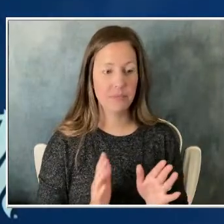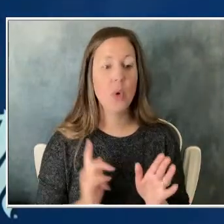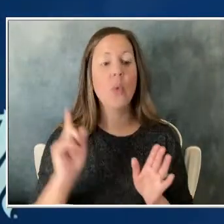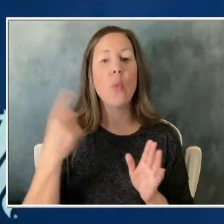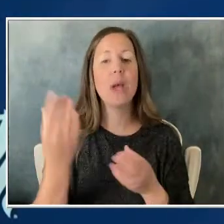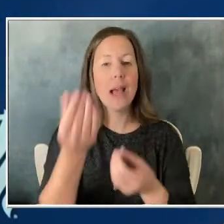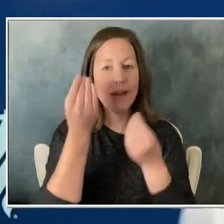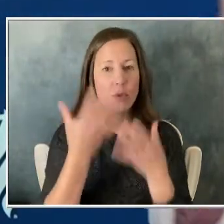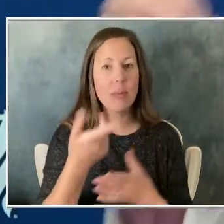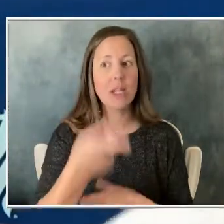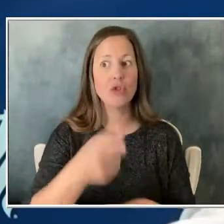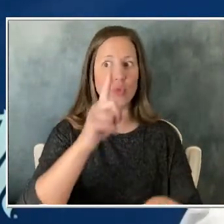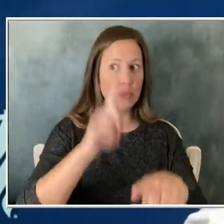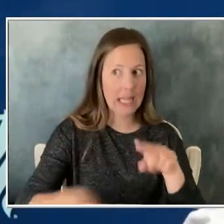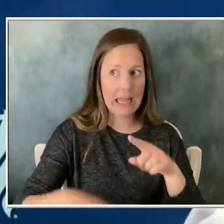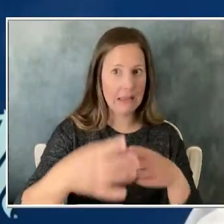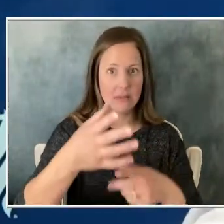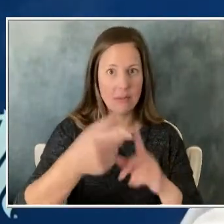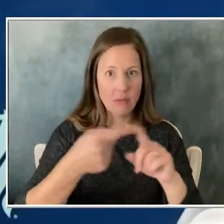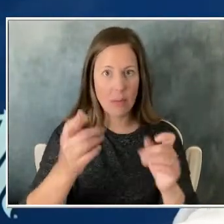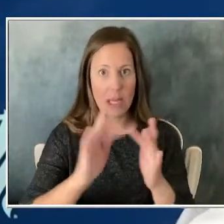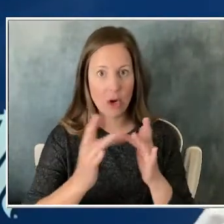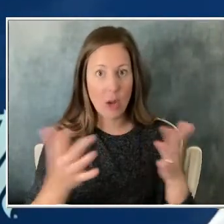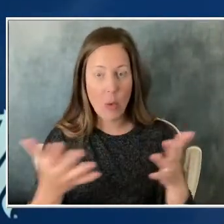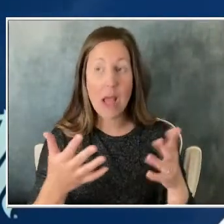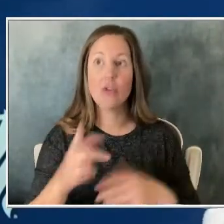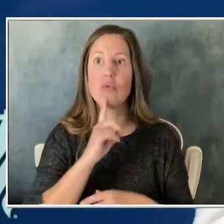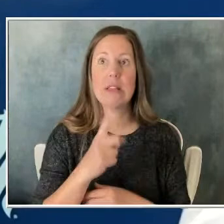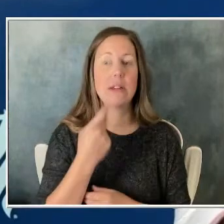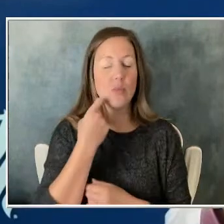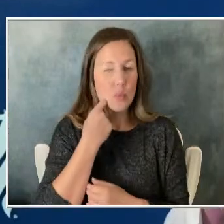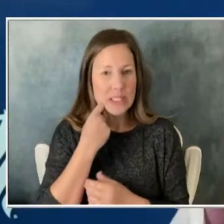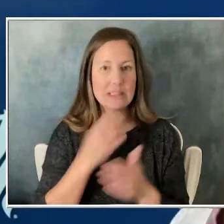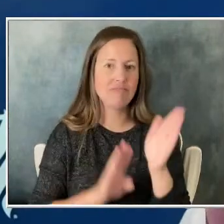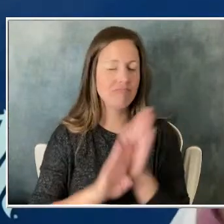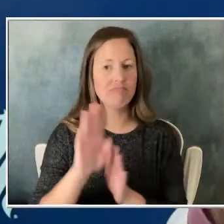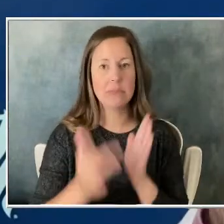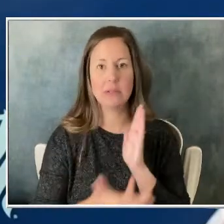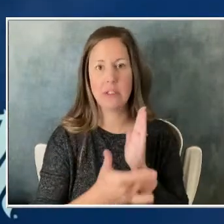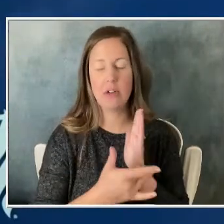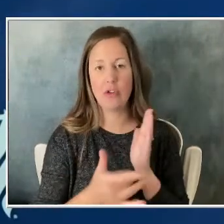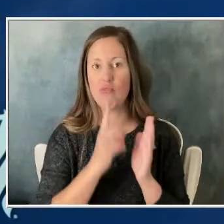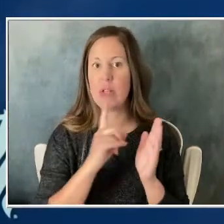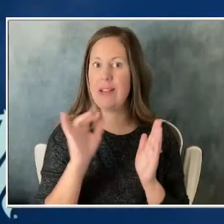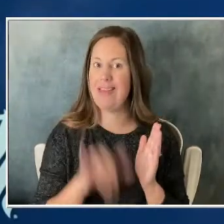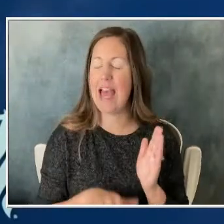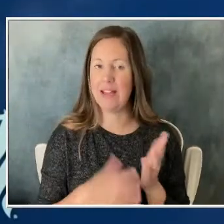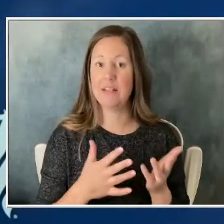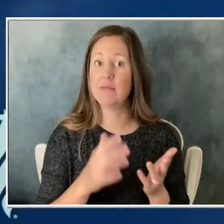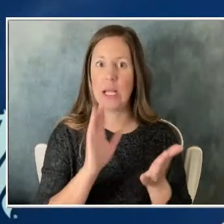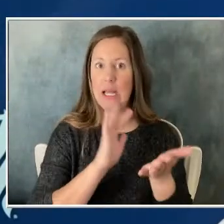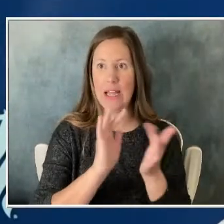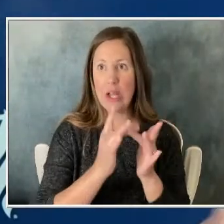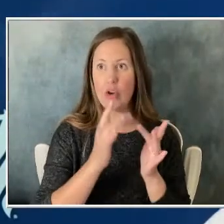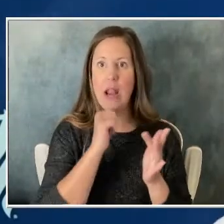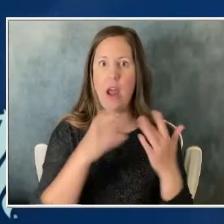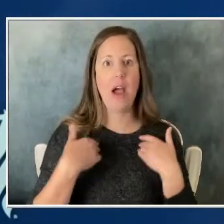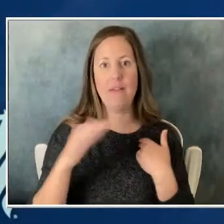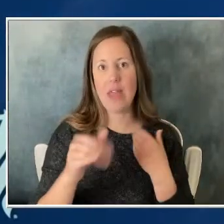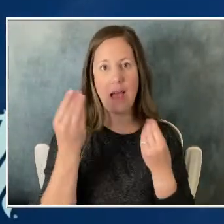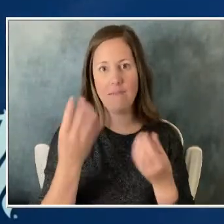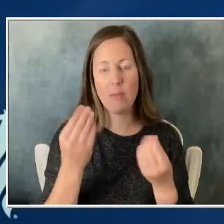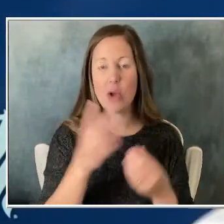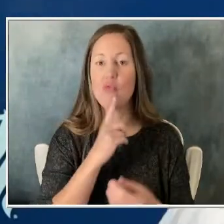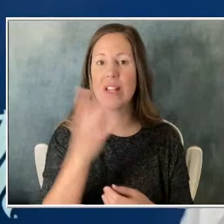can't get from the internet is the latest advances. That's the key, is that it doesn't have that information. And that's why you need to go to